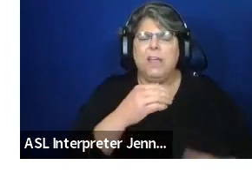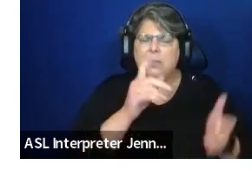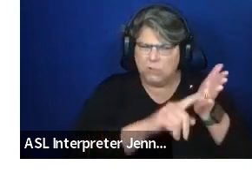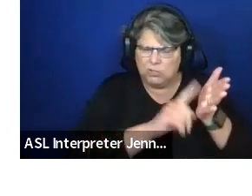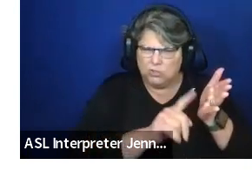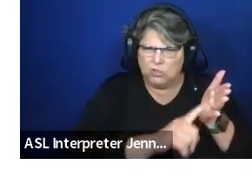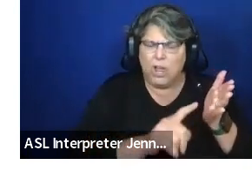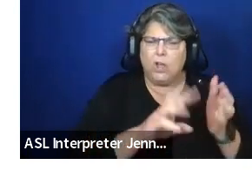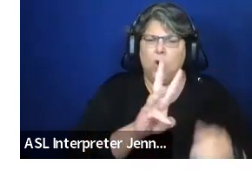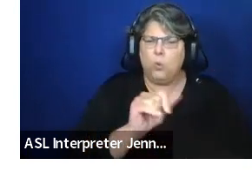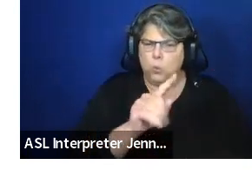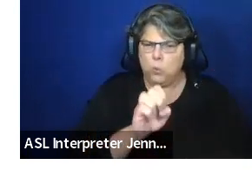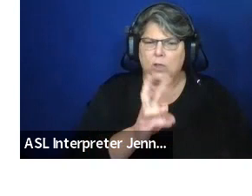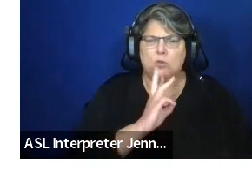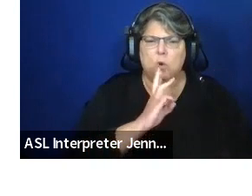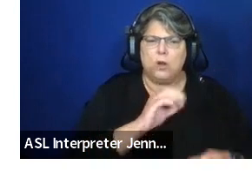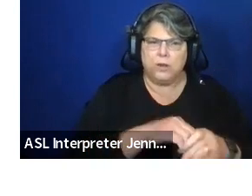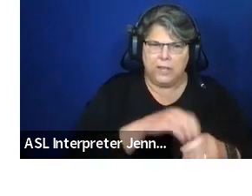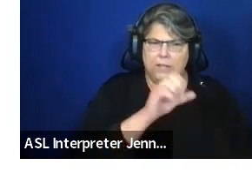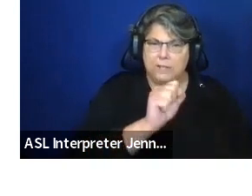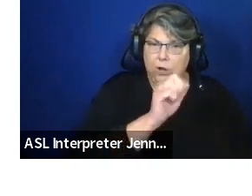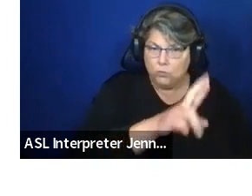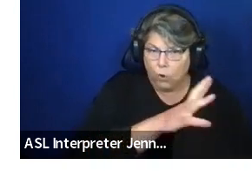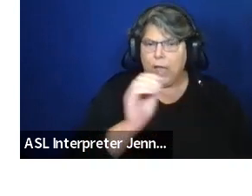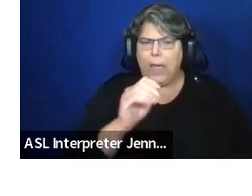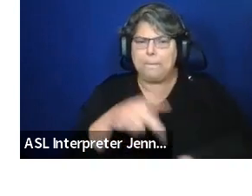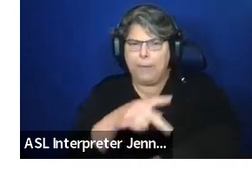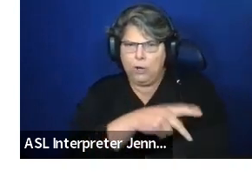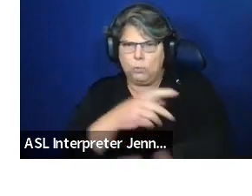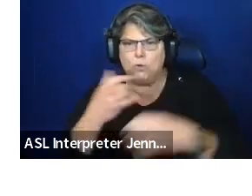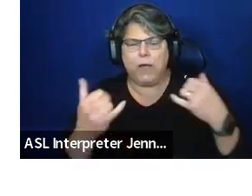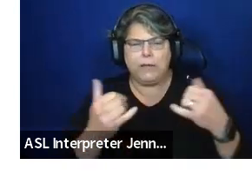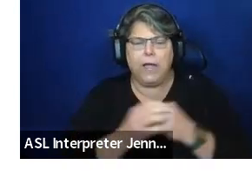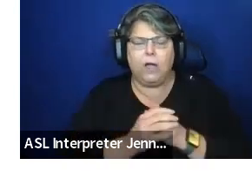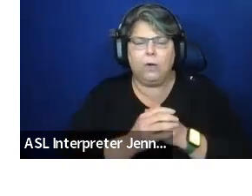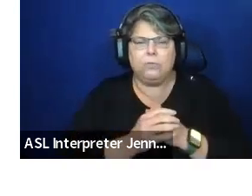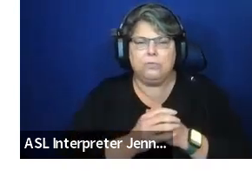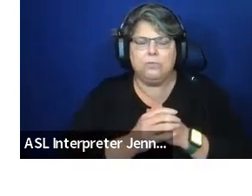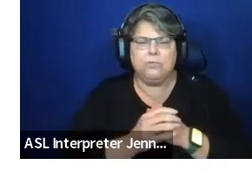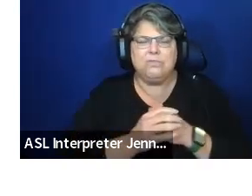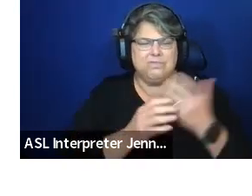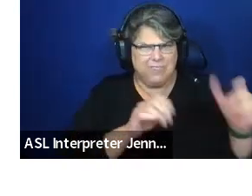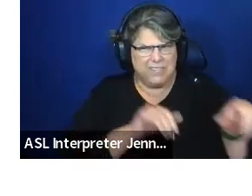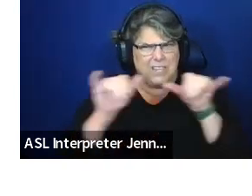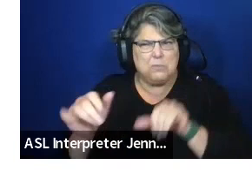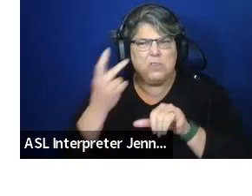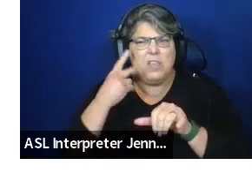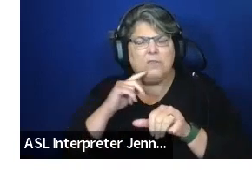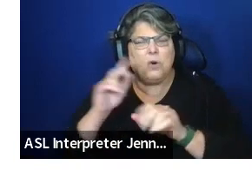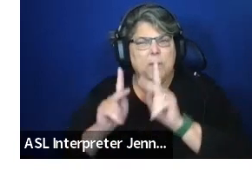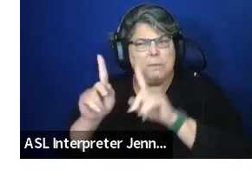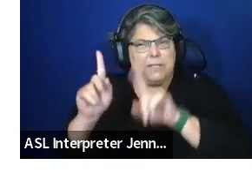Rosa and in Petaluma at this time. Similar to the trends that we see in COVID testing data,